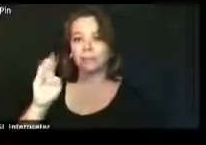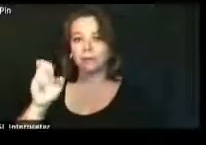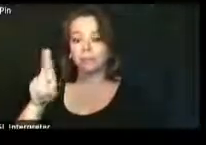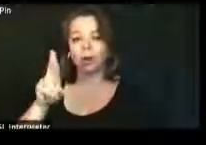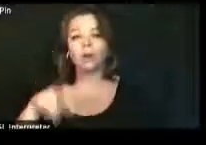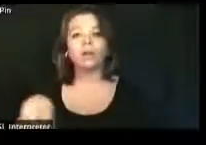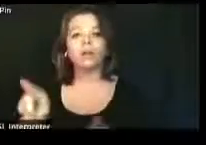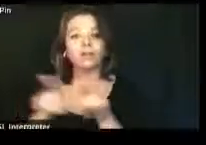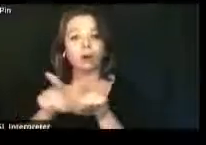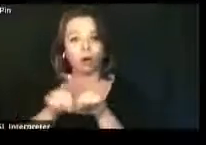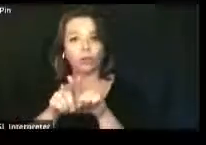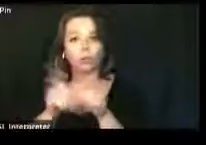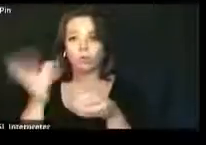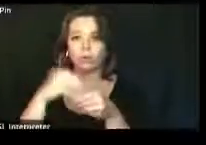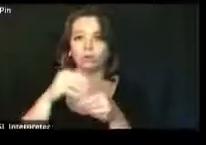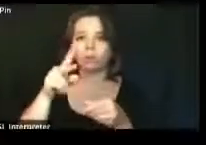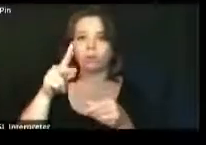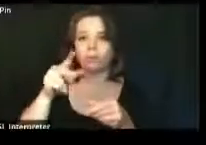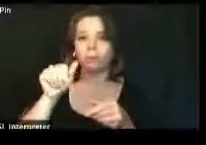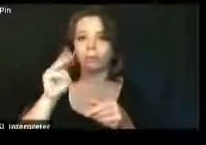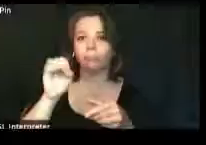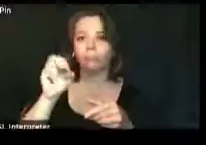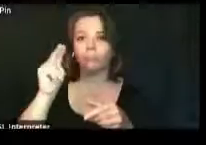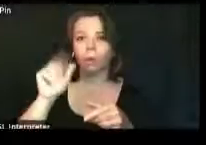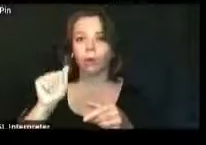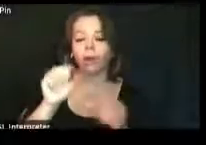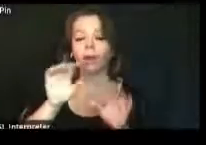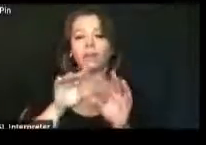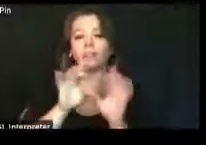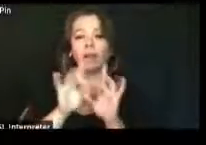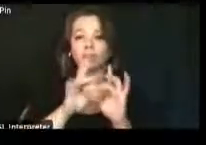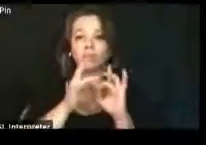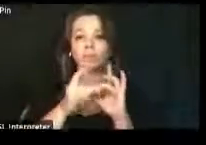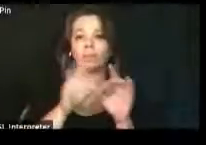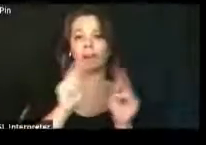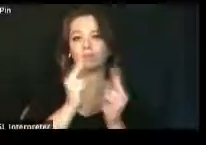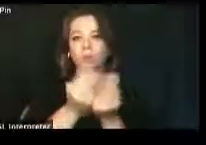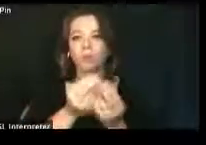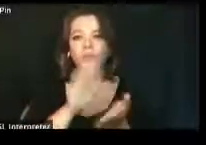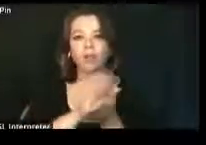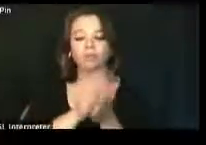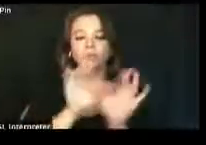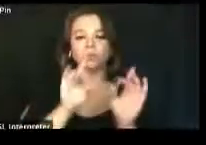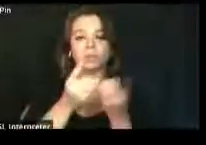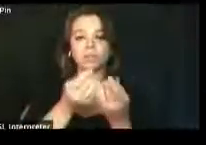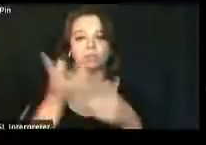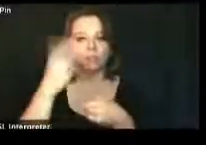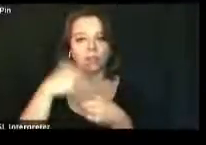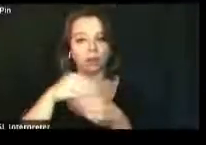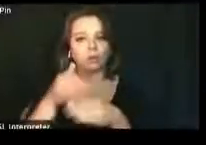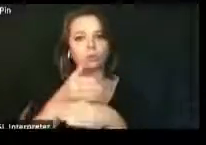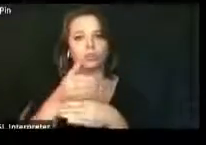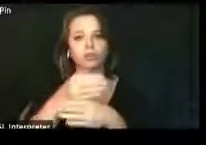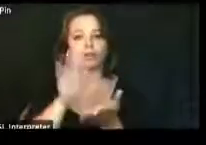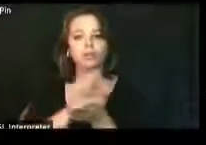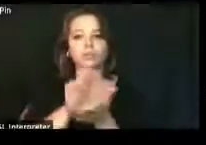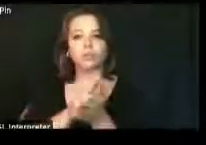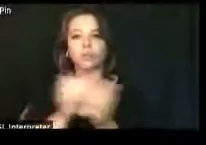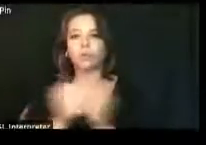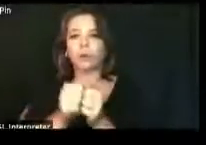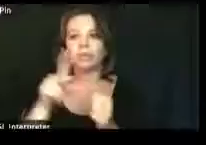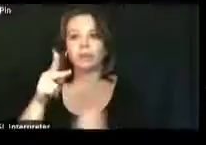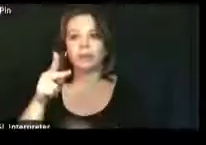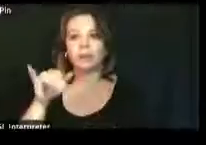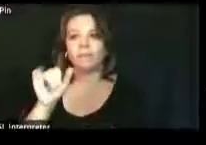of Pomona Unified School District. This includes sharing schools with the Phillips Ranch community of